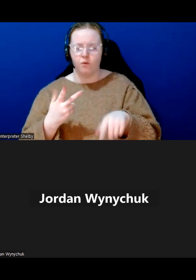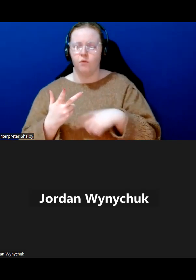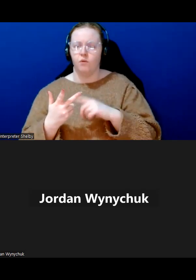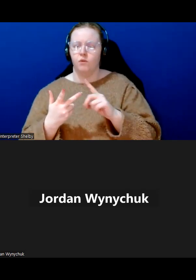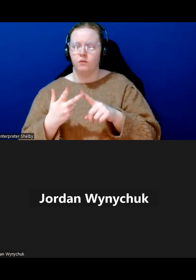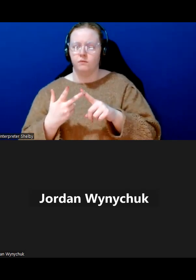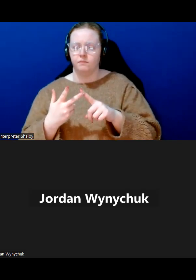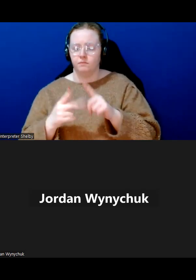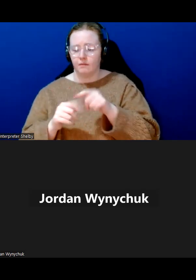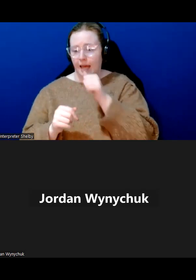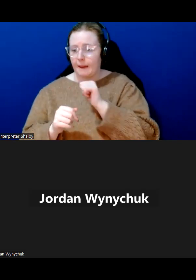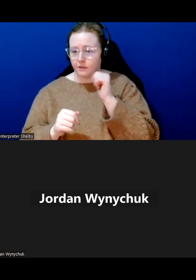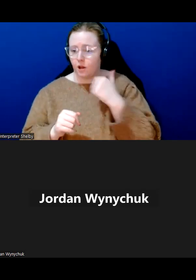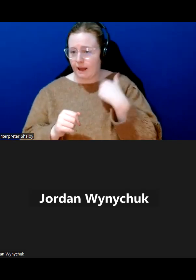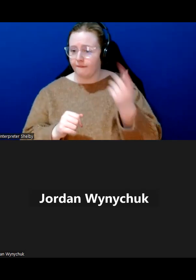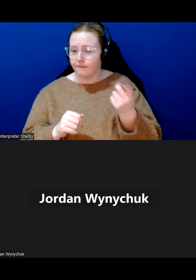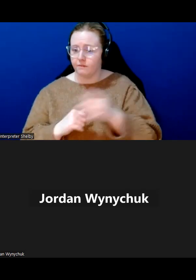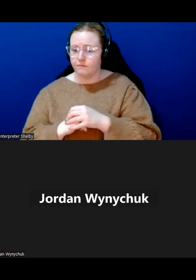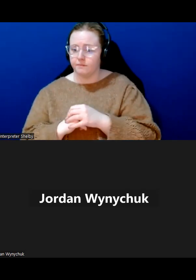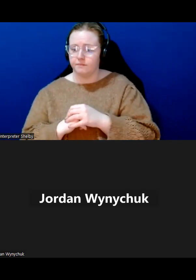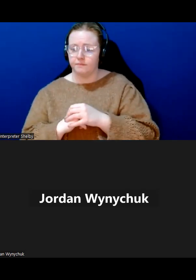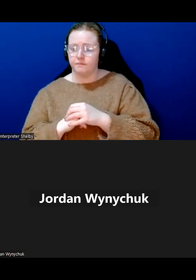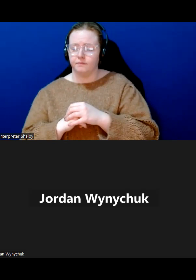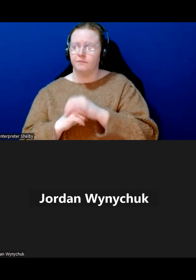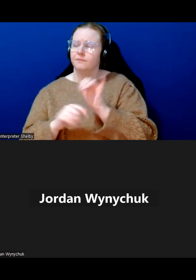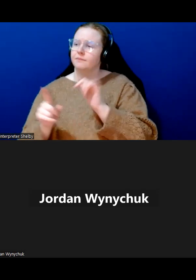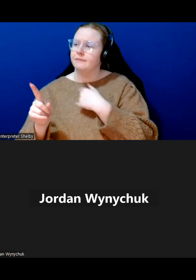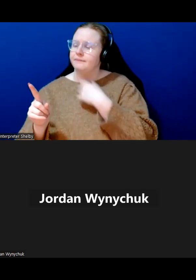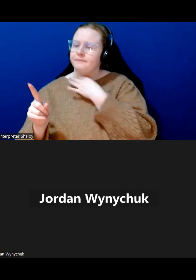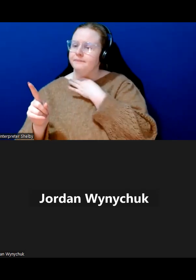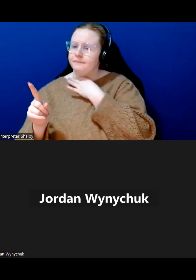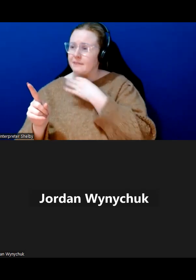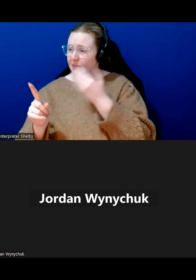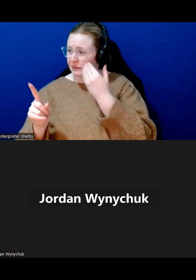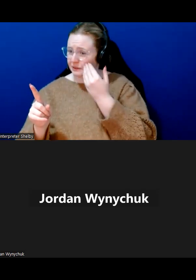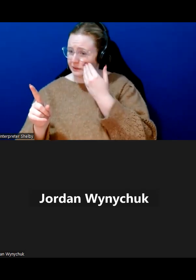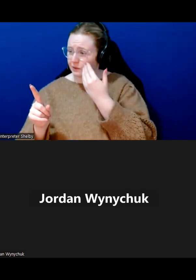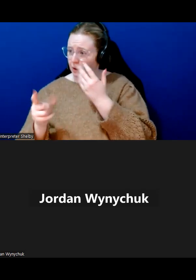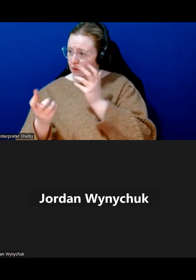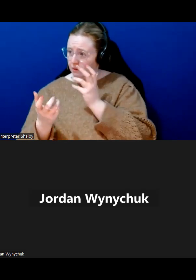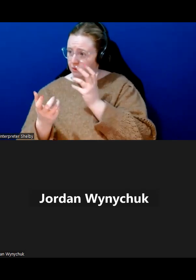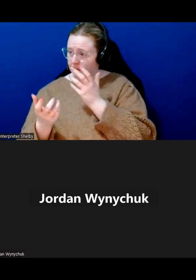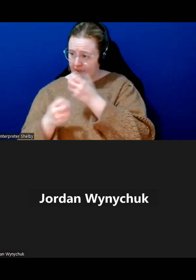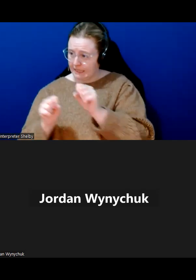but it's on Amazon. But just out of curiosity, do you know if that's pet friendly off the top of your